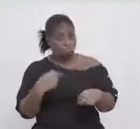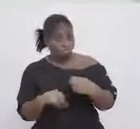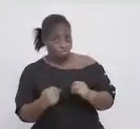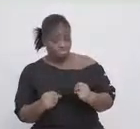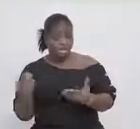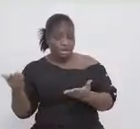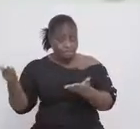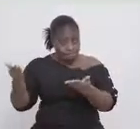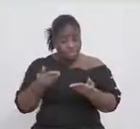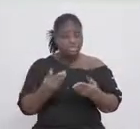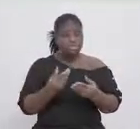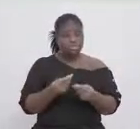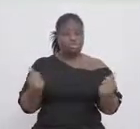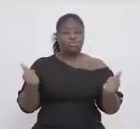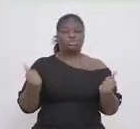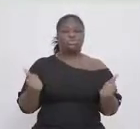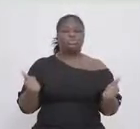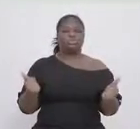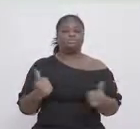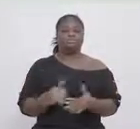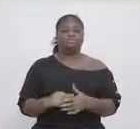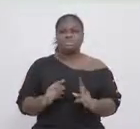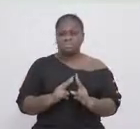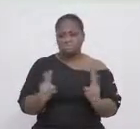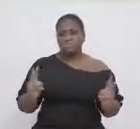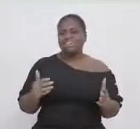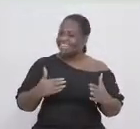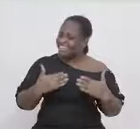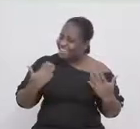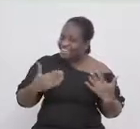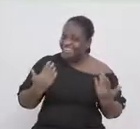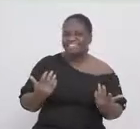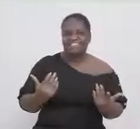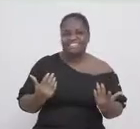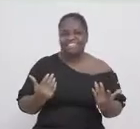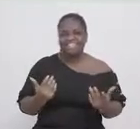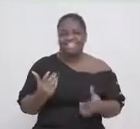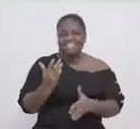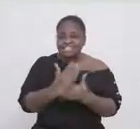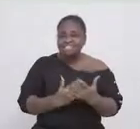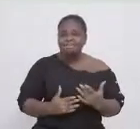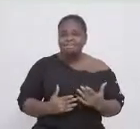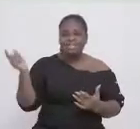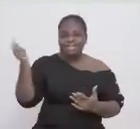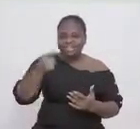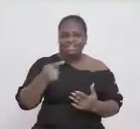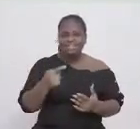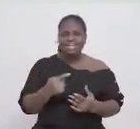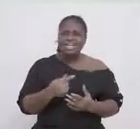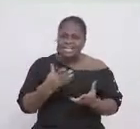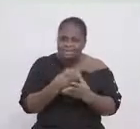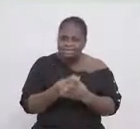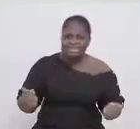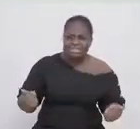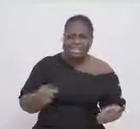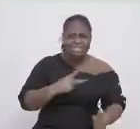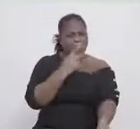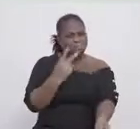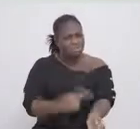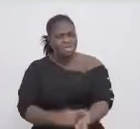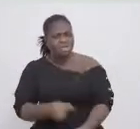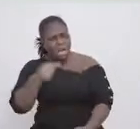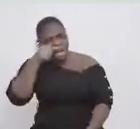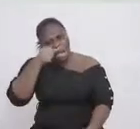with solutions in terms of an entrepreneurial venture. So we were really blown away. Even some of them addressed some of the social issues, so like teenage pregnancy,